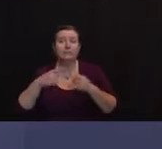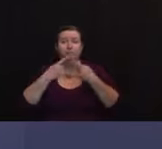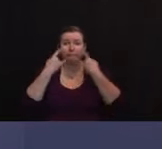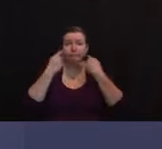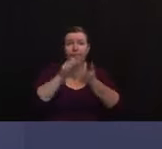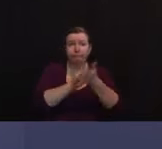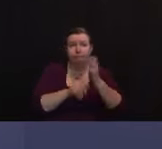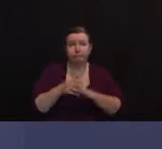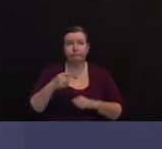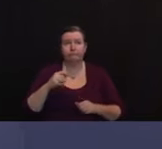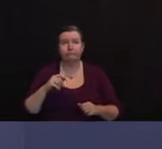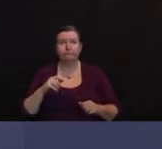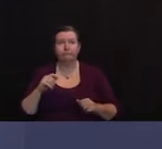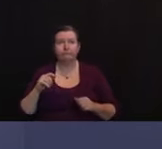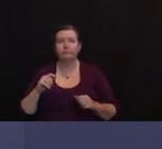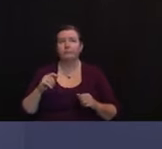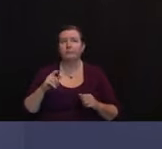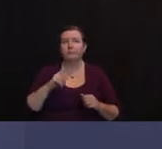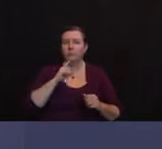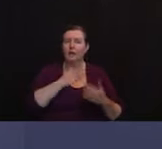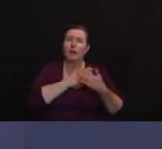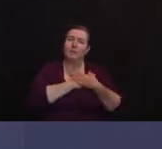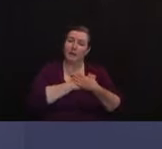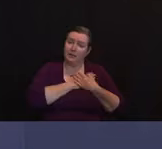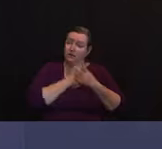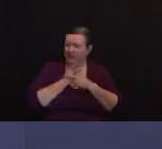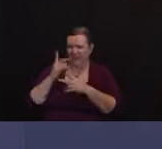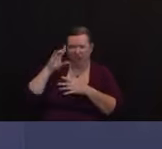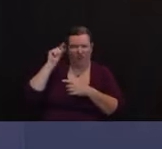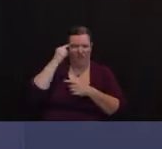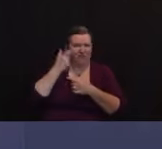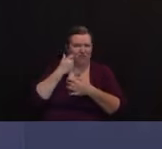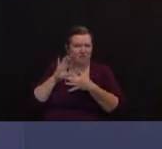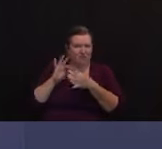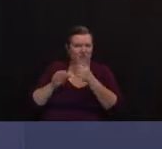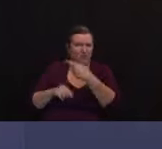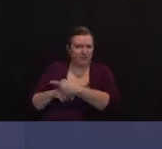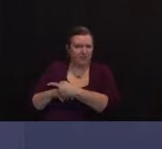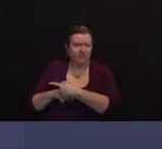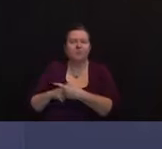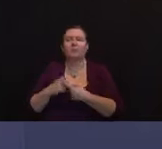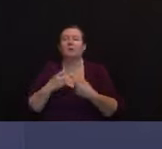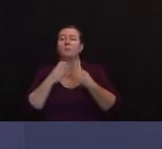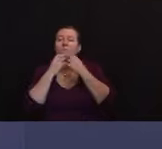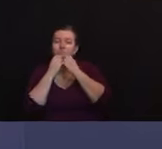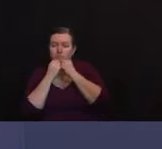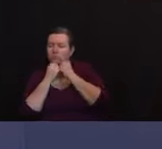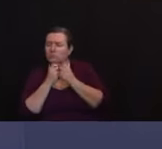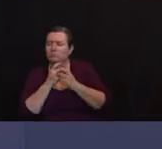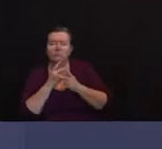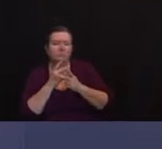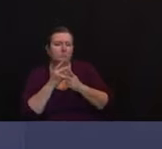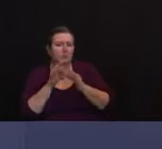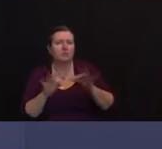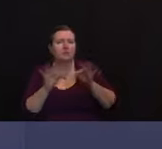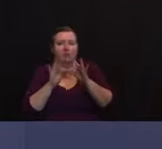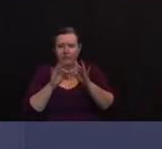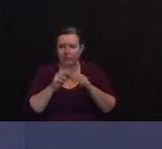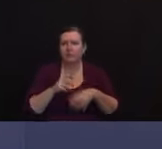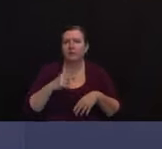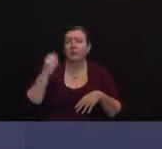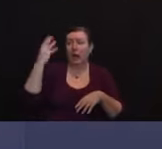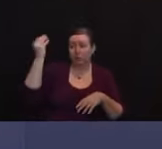stated, compassionate care, essential caregiver, and end-of-life visitation and outdoor visitation can be